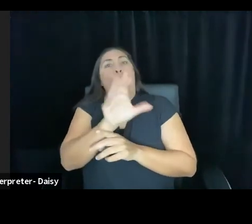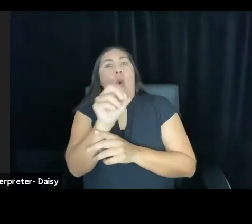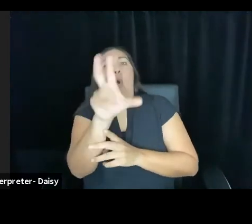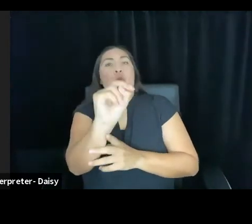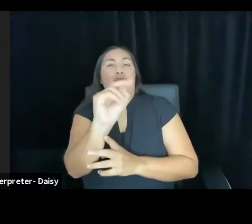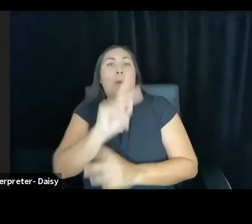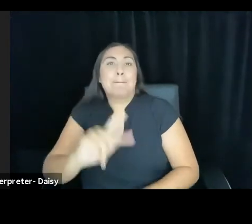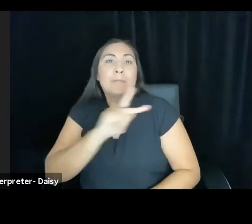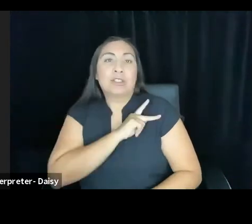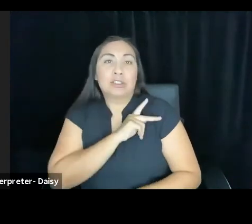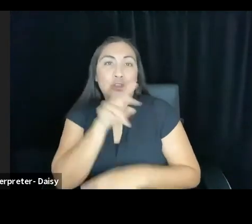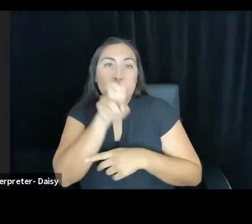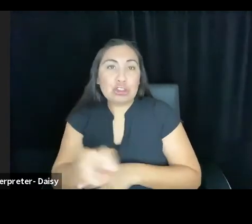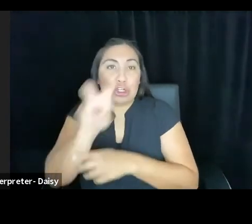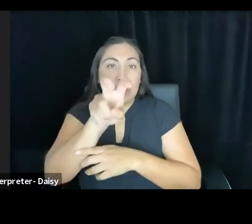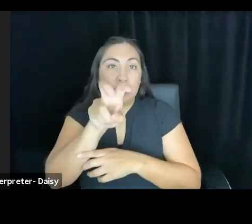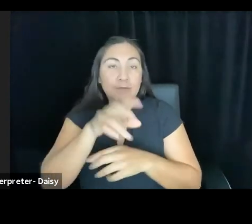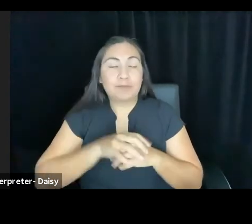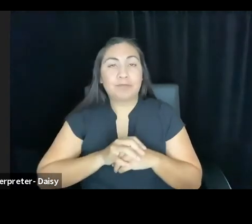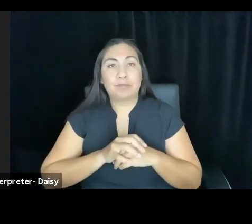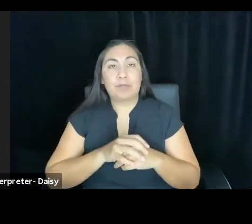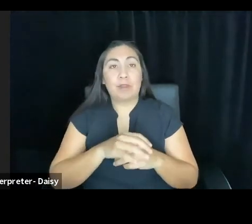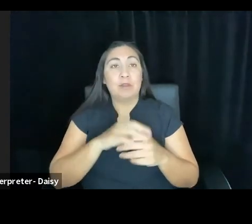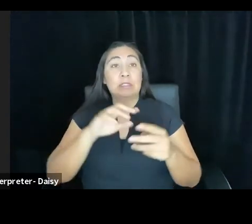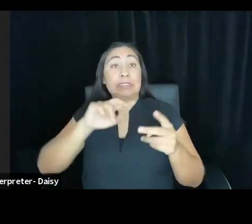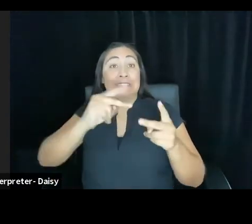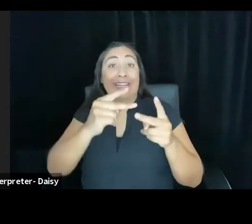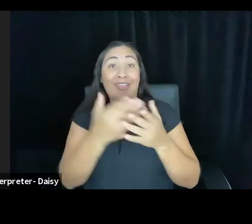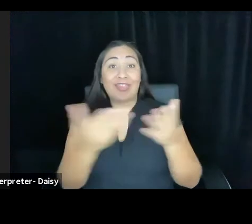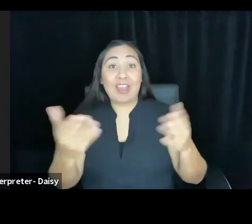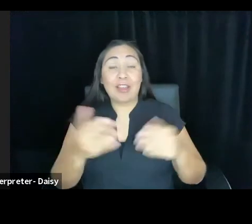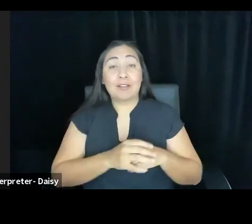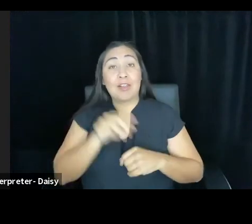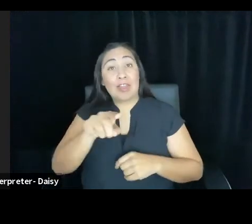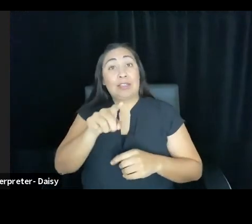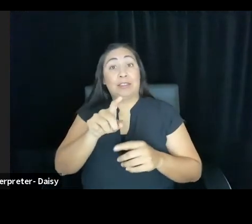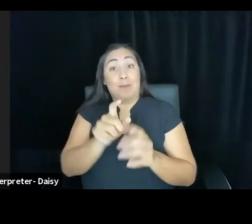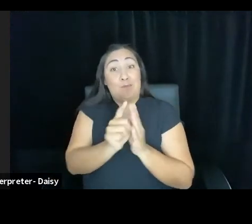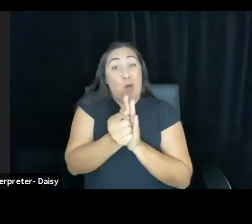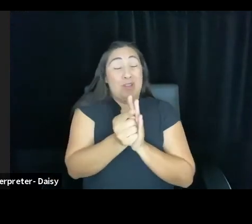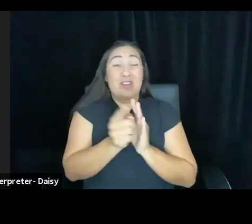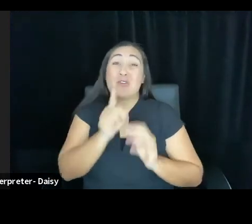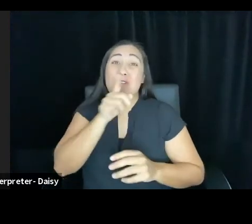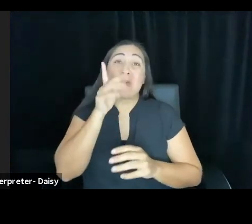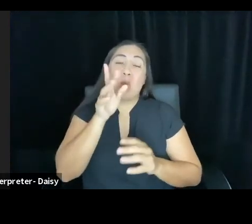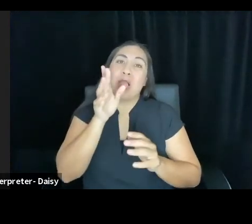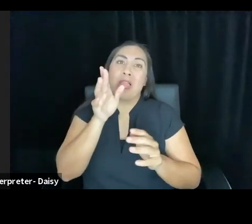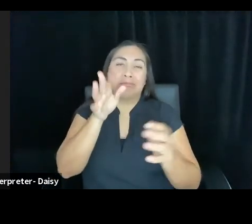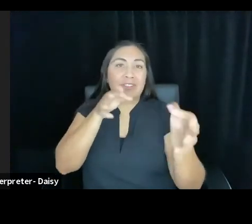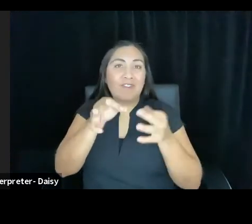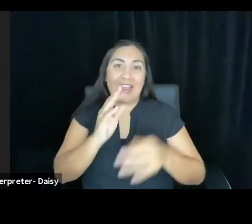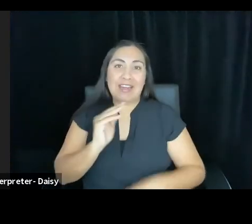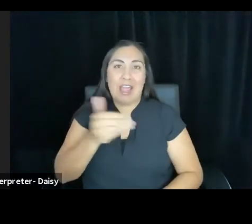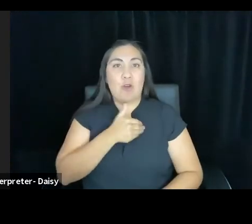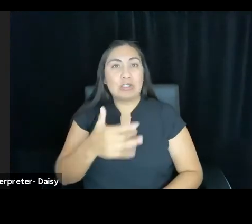Second, this is a moment that will define our sense of community, a moment of collective